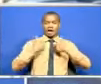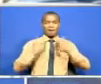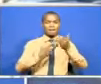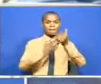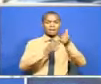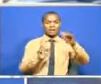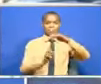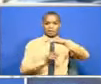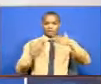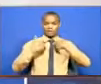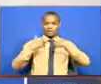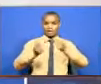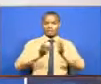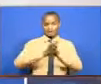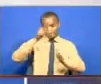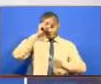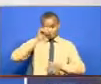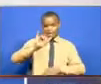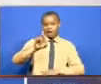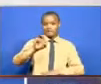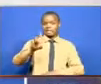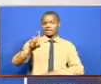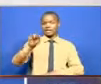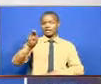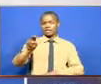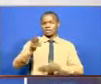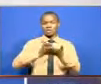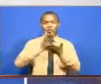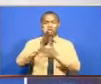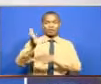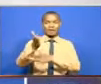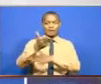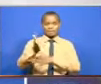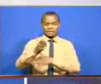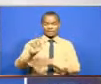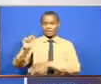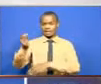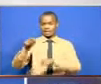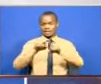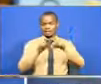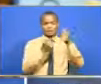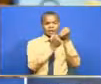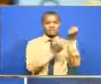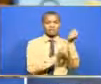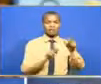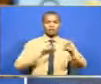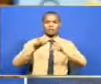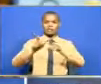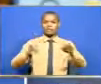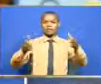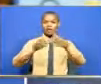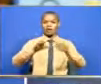and the Government of Ireland through the Embassy of Kenya, and with the support from Blaze by Safaricom